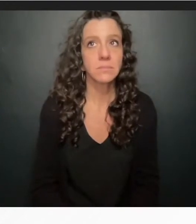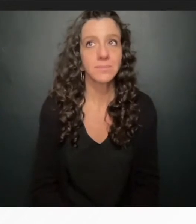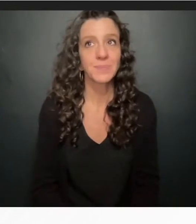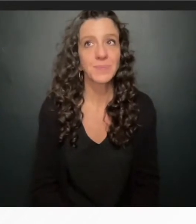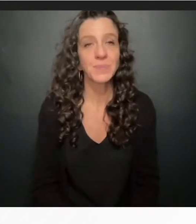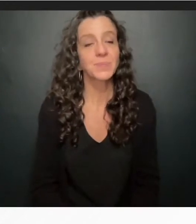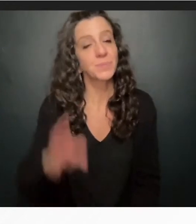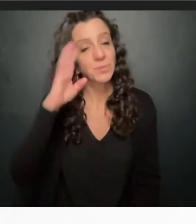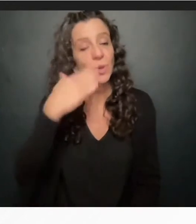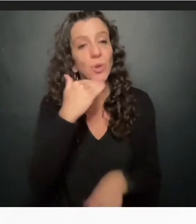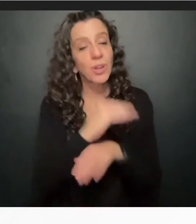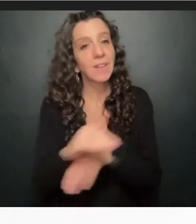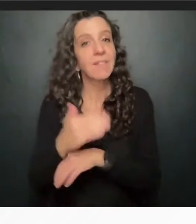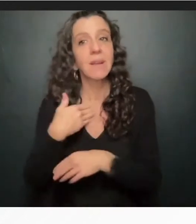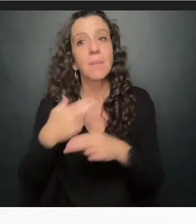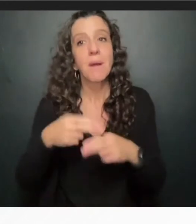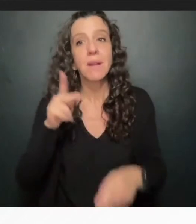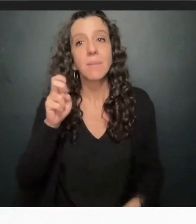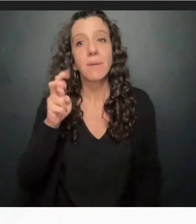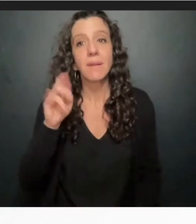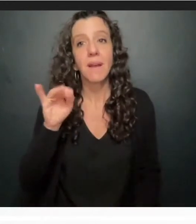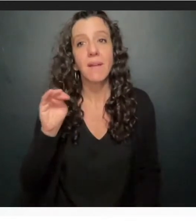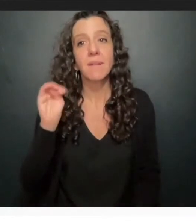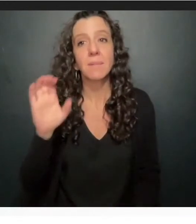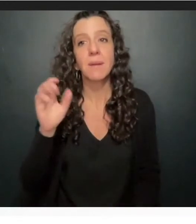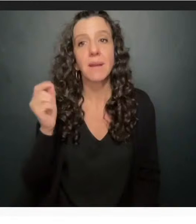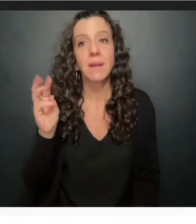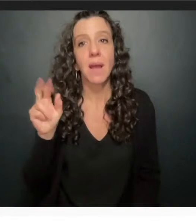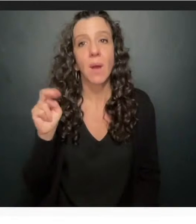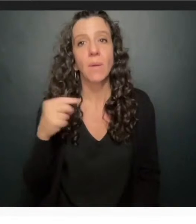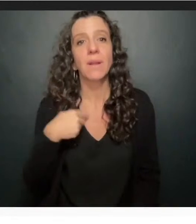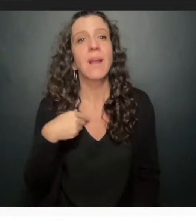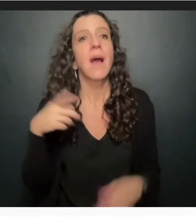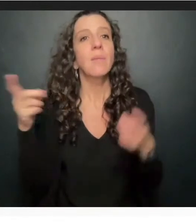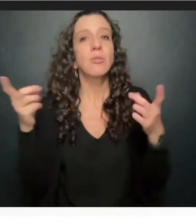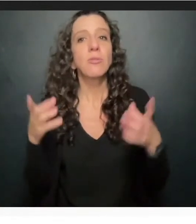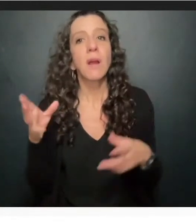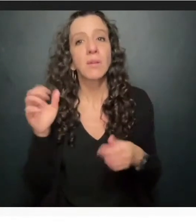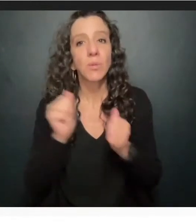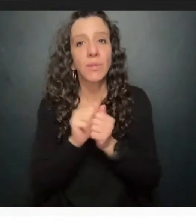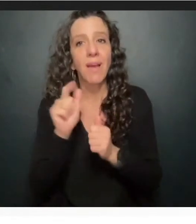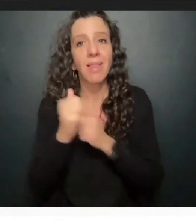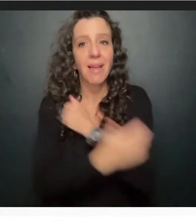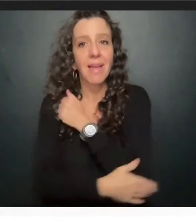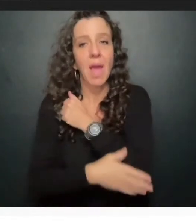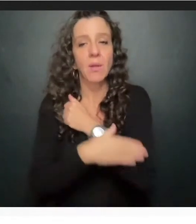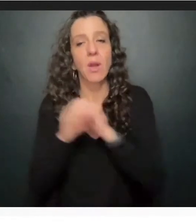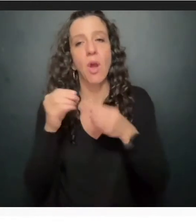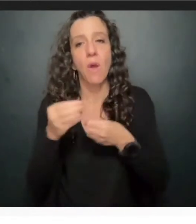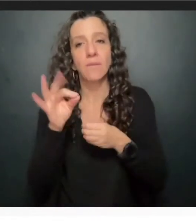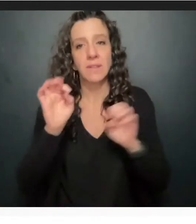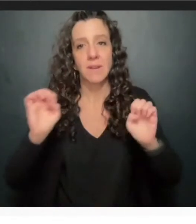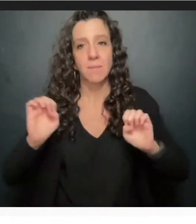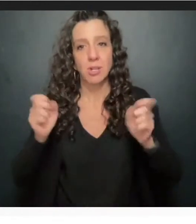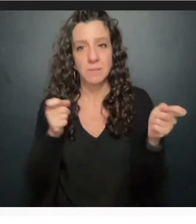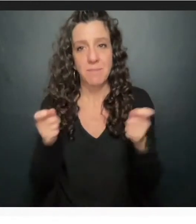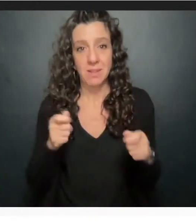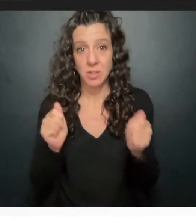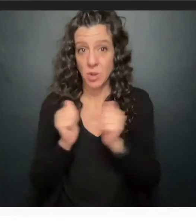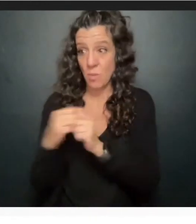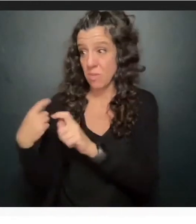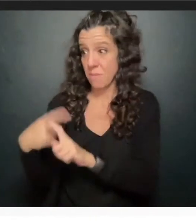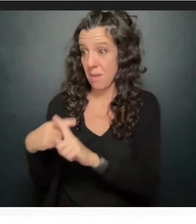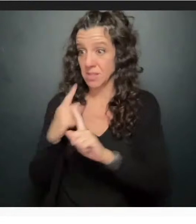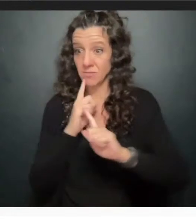Good evening. I'm Kevin McGowan. I'm the director with LA County's Office of Emergency Management. With these positive response developments